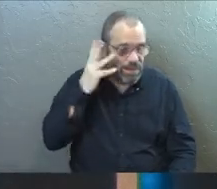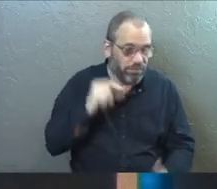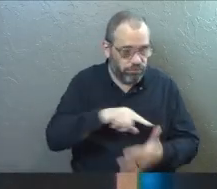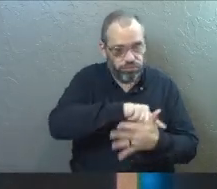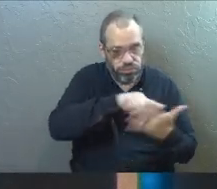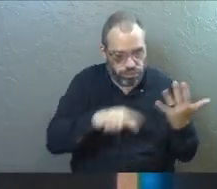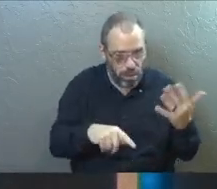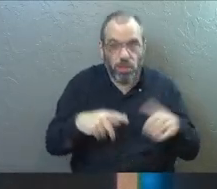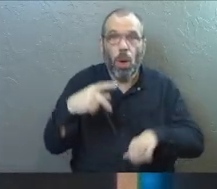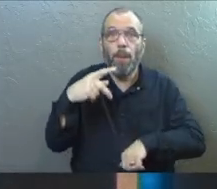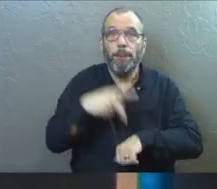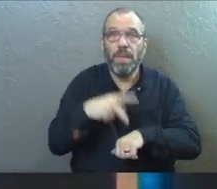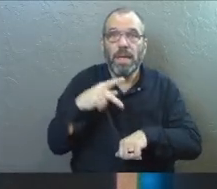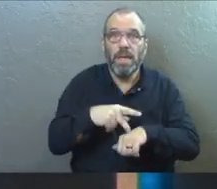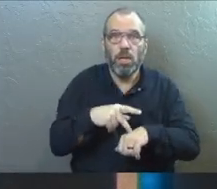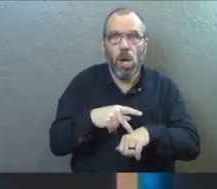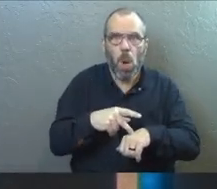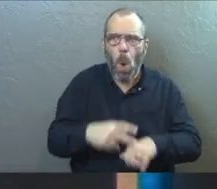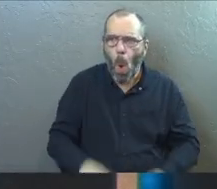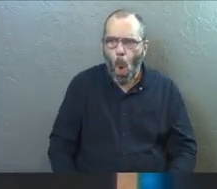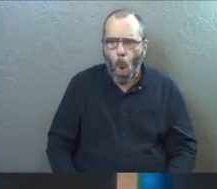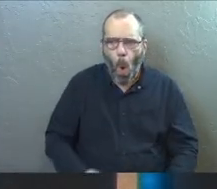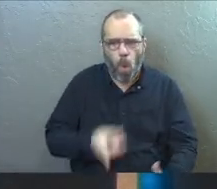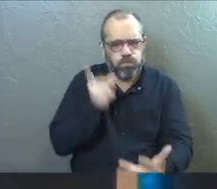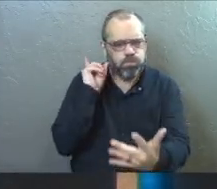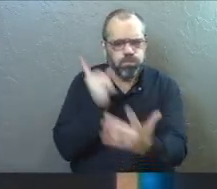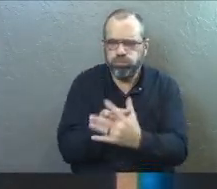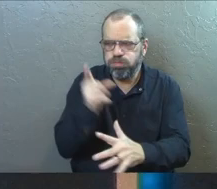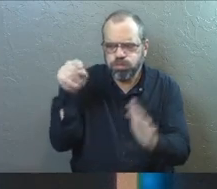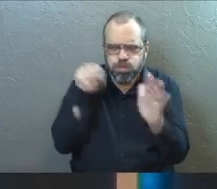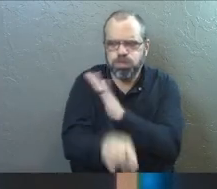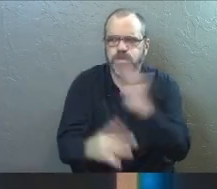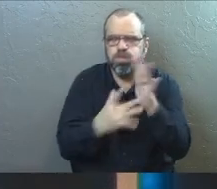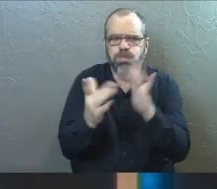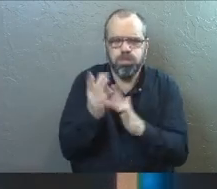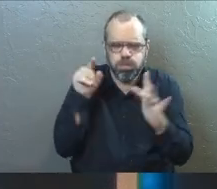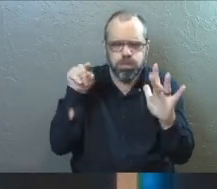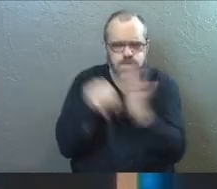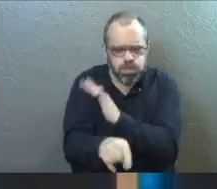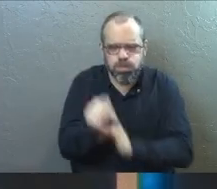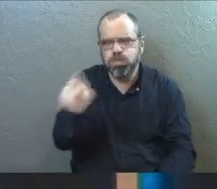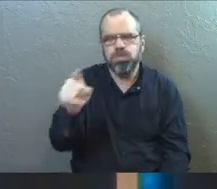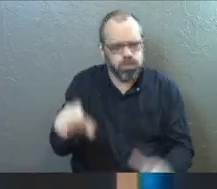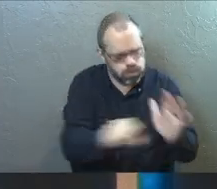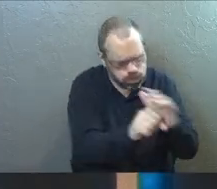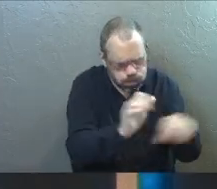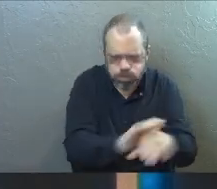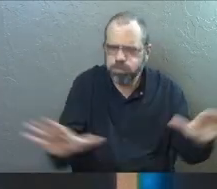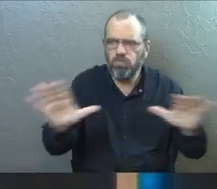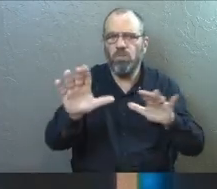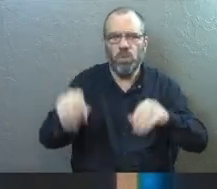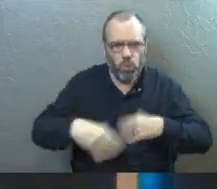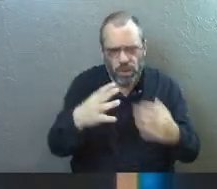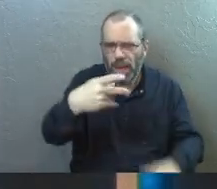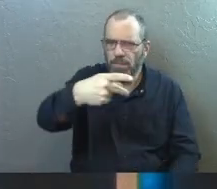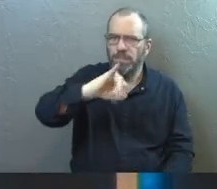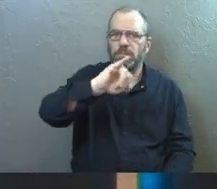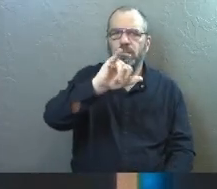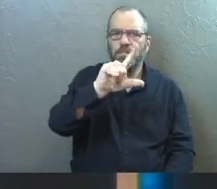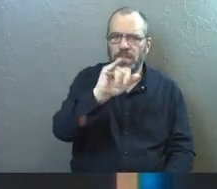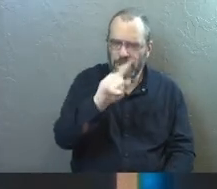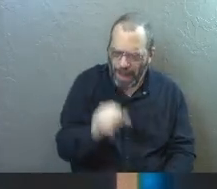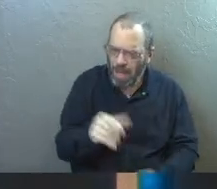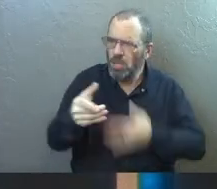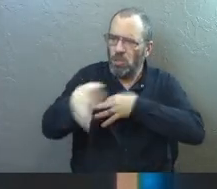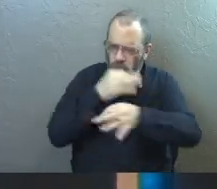And so Peter, in a moment, he brings them some heavy truth, right? You killed the author of life. You put him on the cross. You guys turned him over to Pilate. You